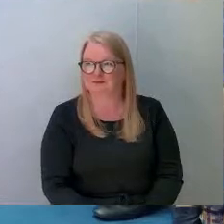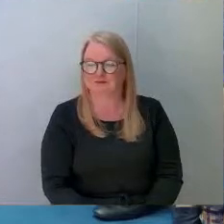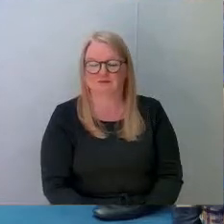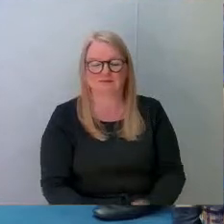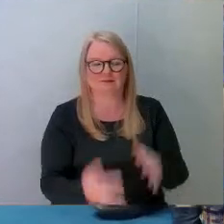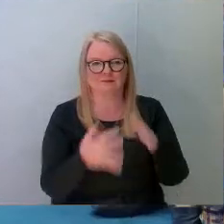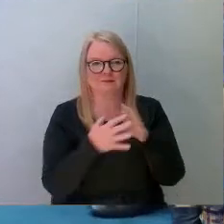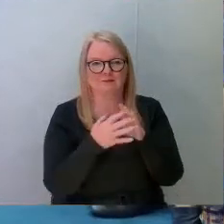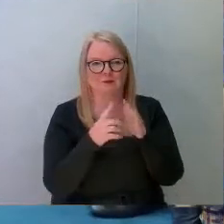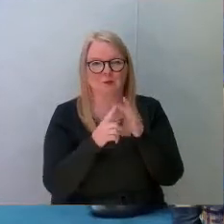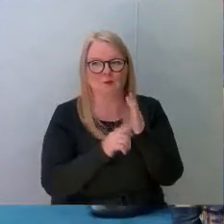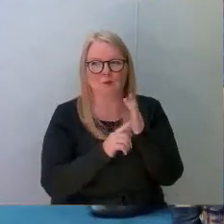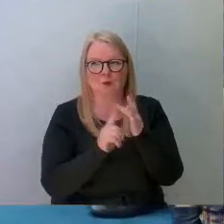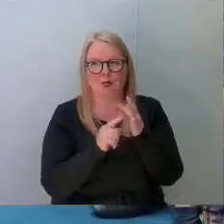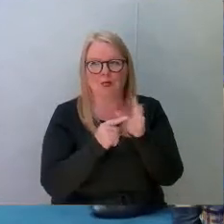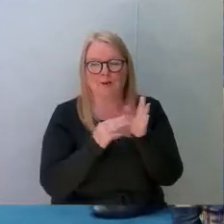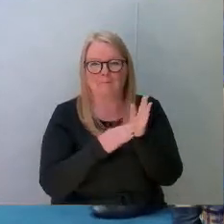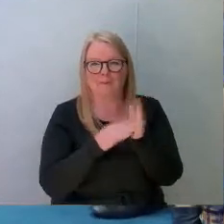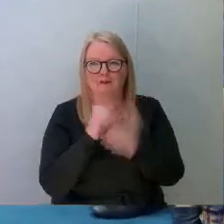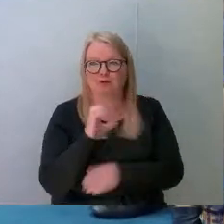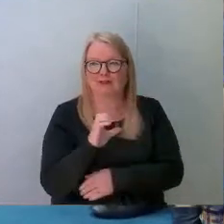William Chester.